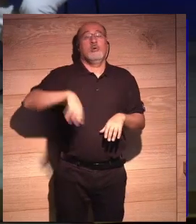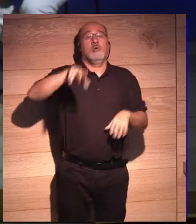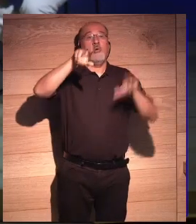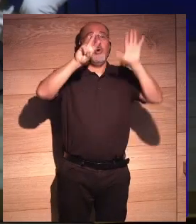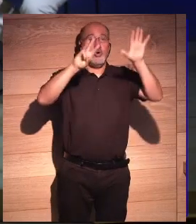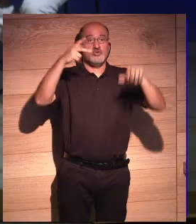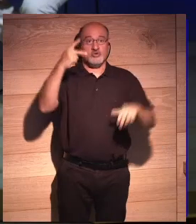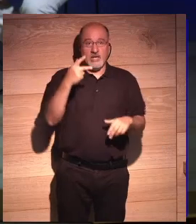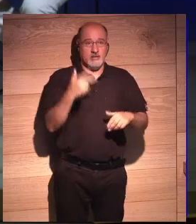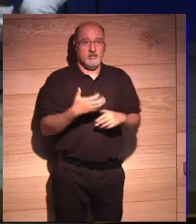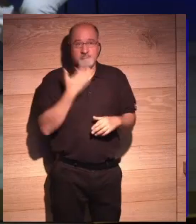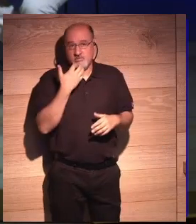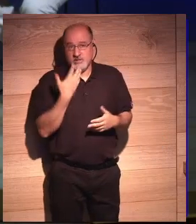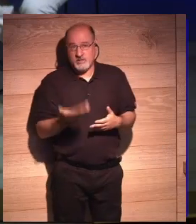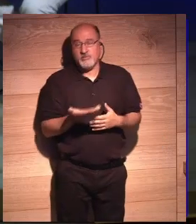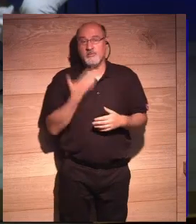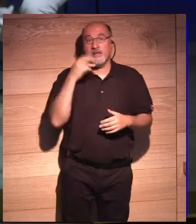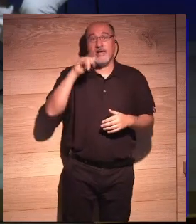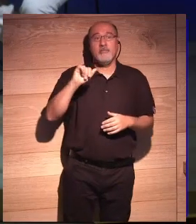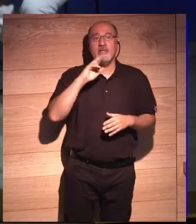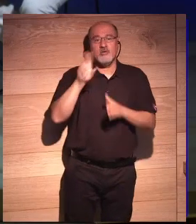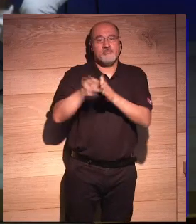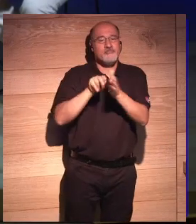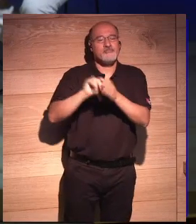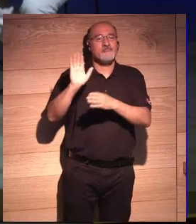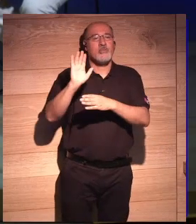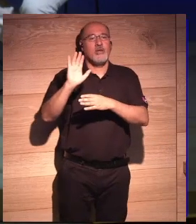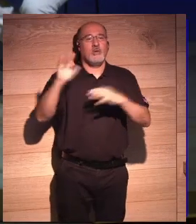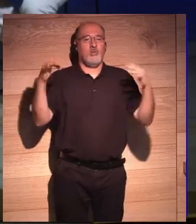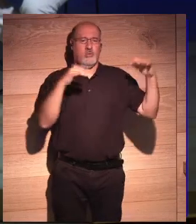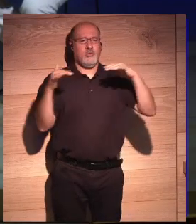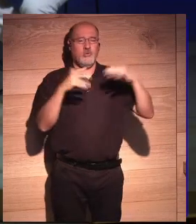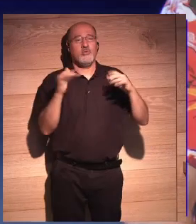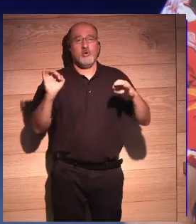8K video, anything. Where Emilio